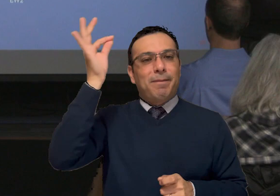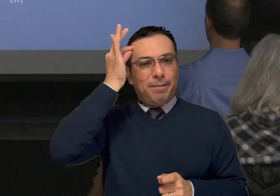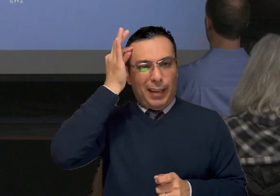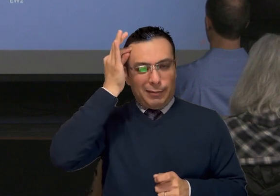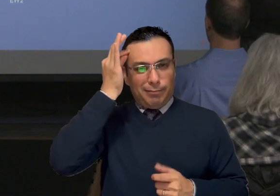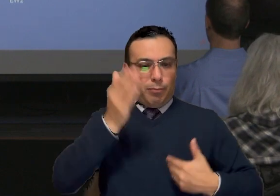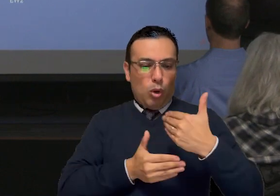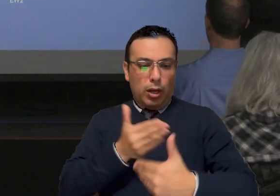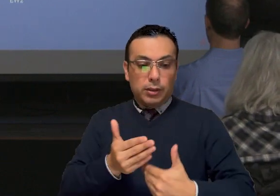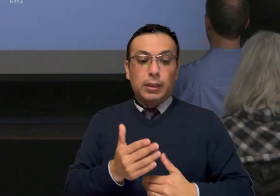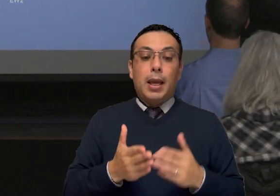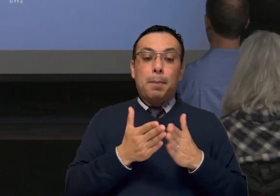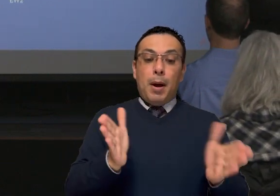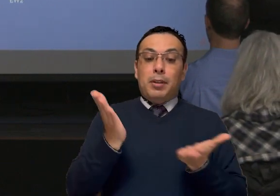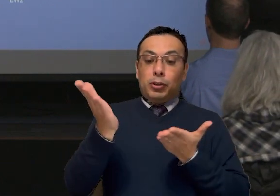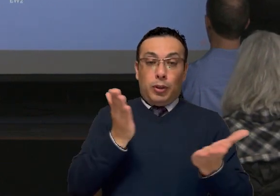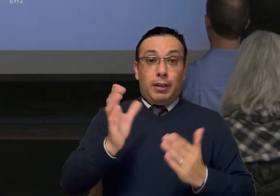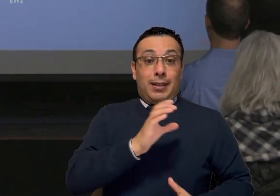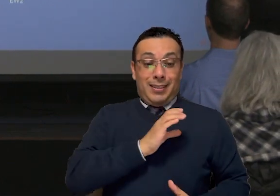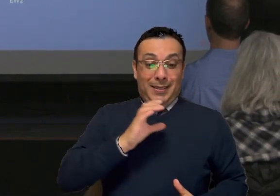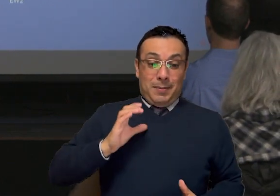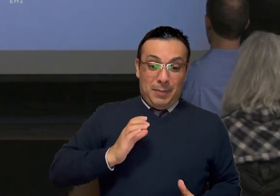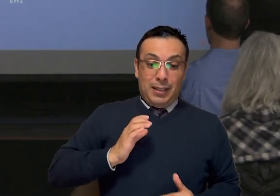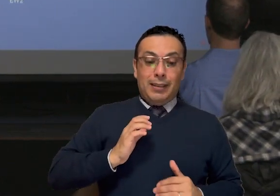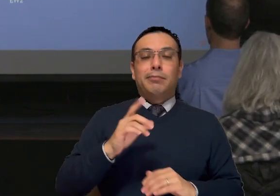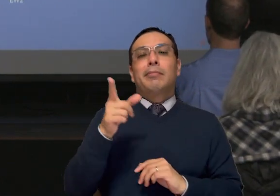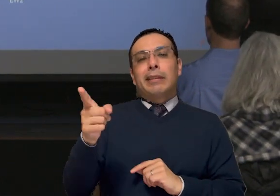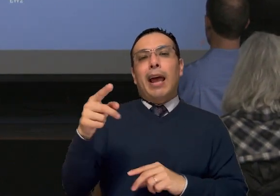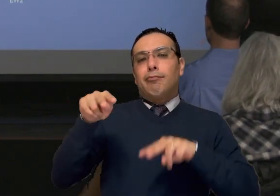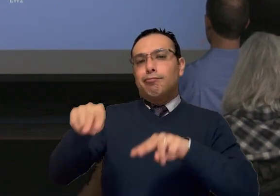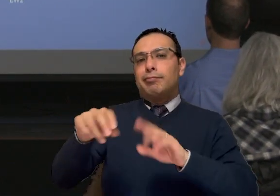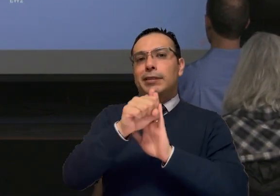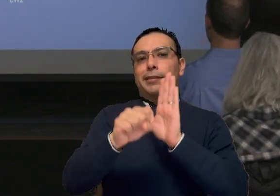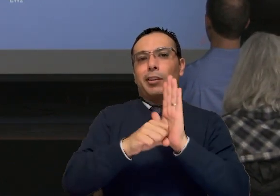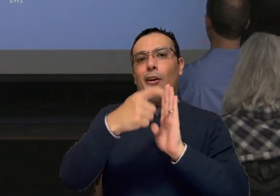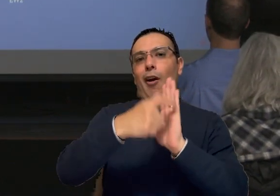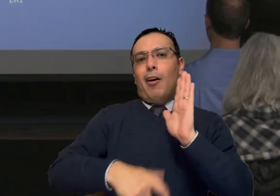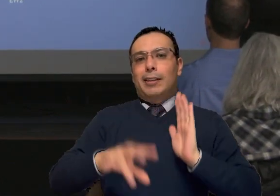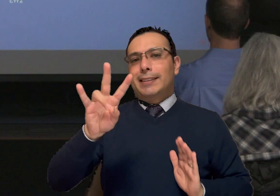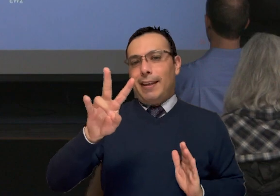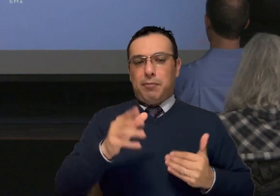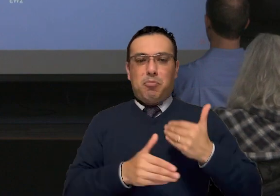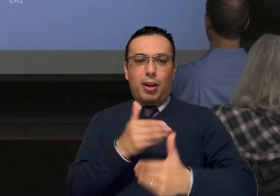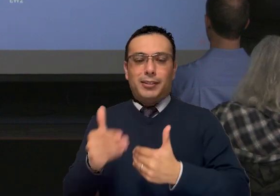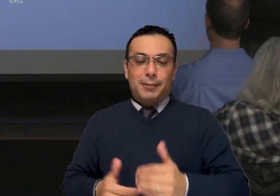the state's Article 7 process. Like Susan mentioned, there are many opportunities for the public to get involved.